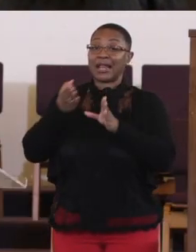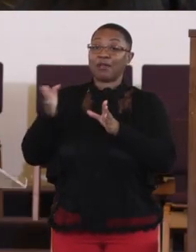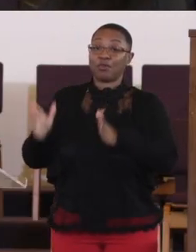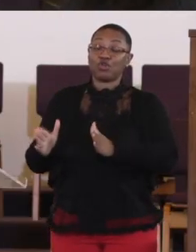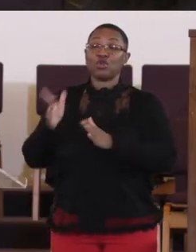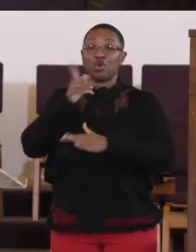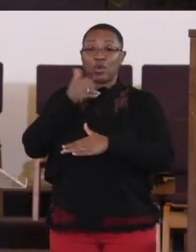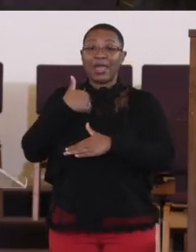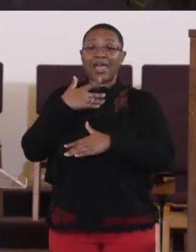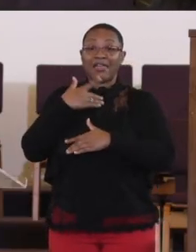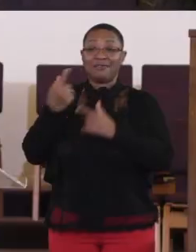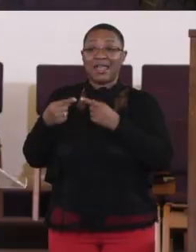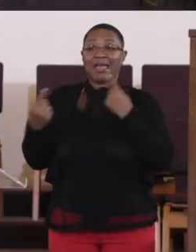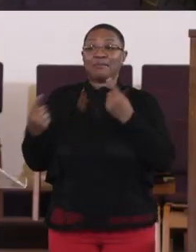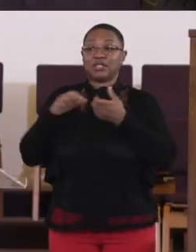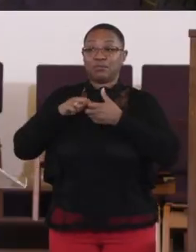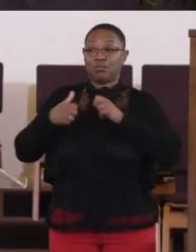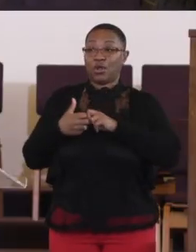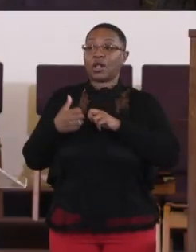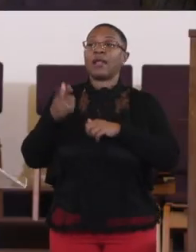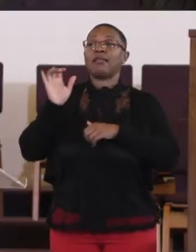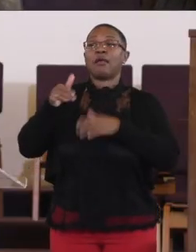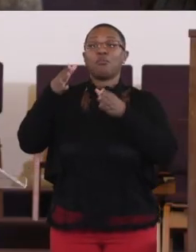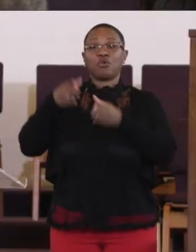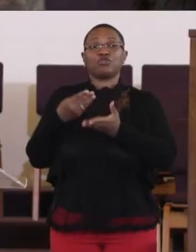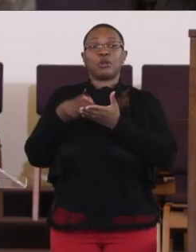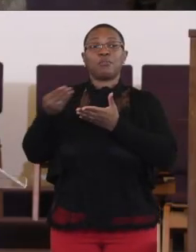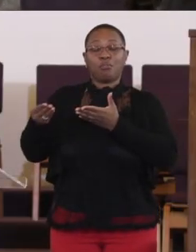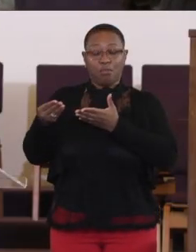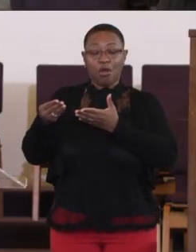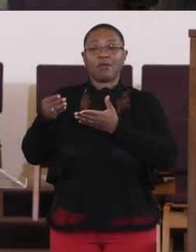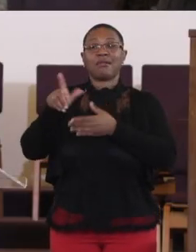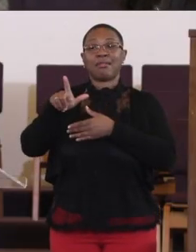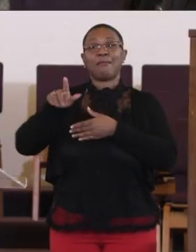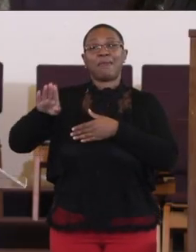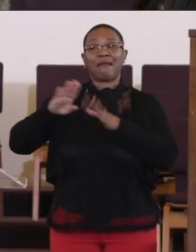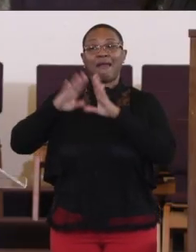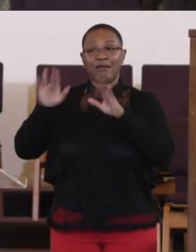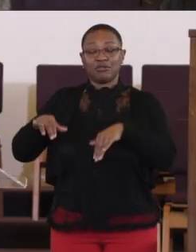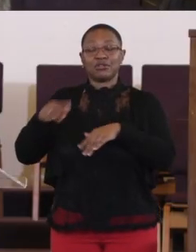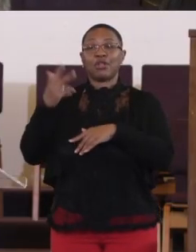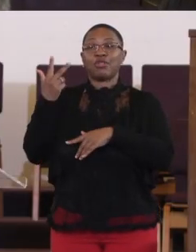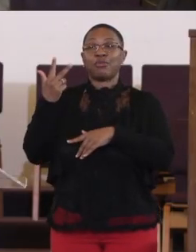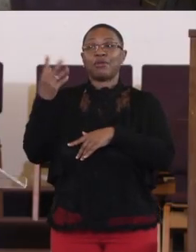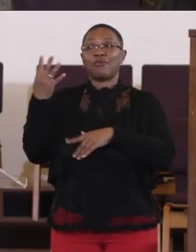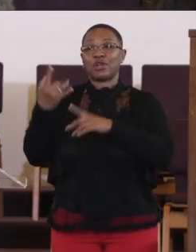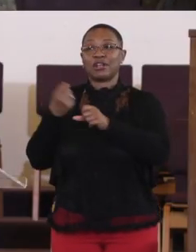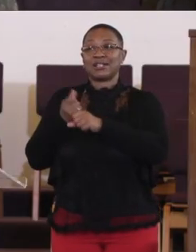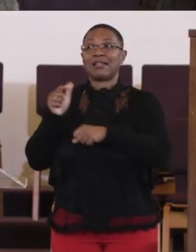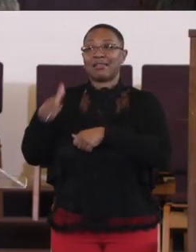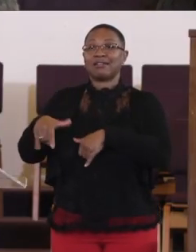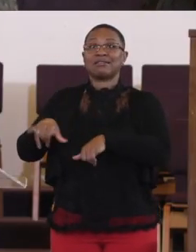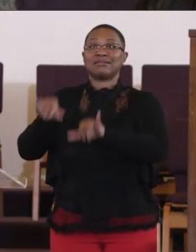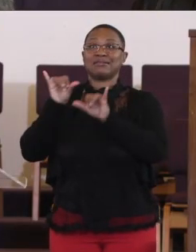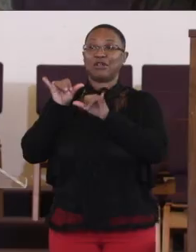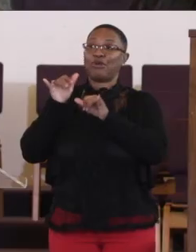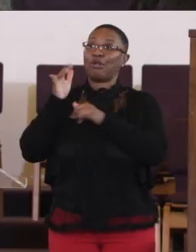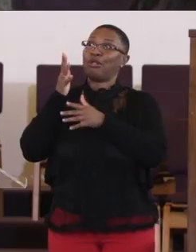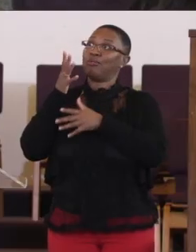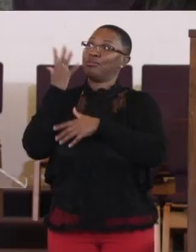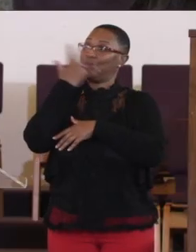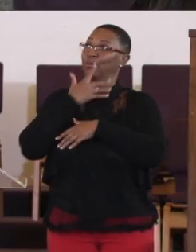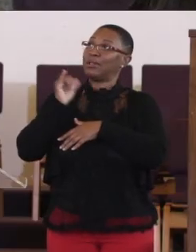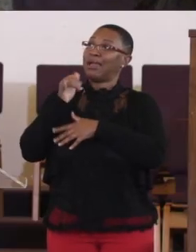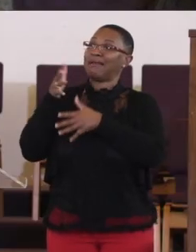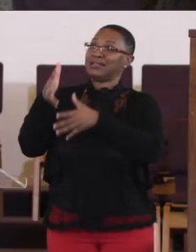have exactly the opposite problem, that somebody bought a land bank house and then 3 or 4 years later, it's still looking abandoned, and who are